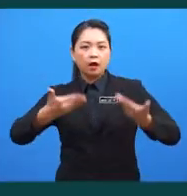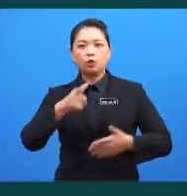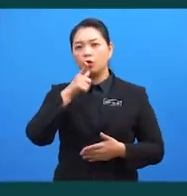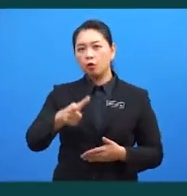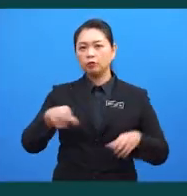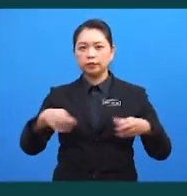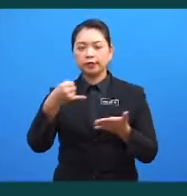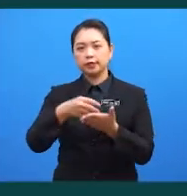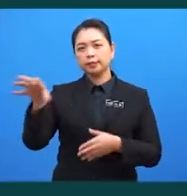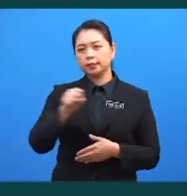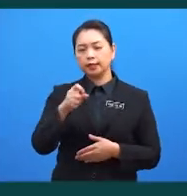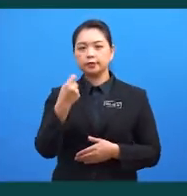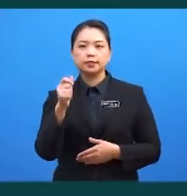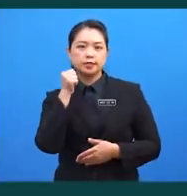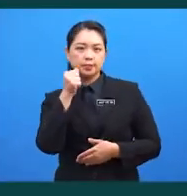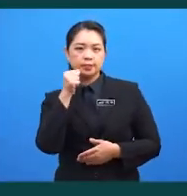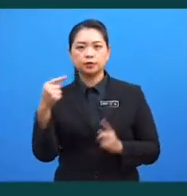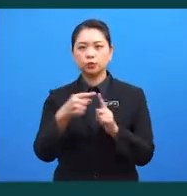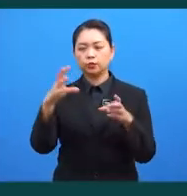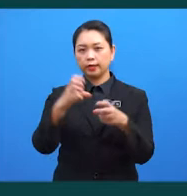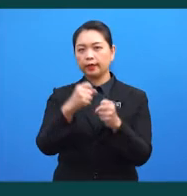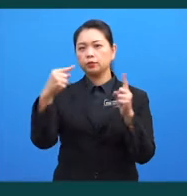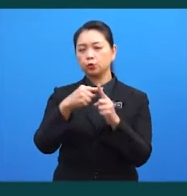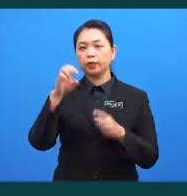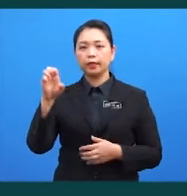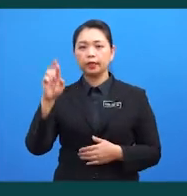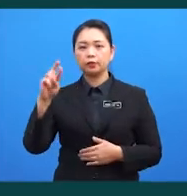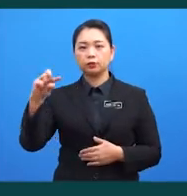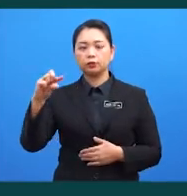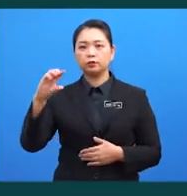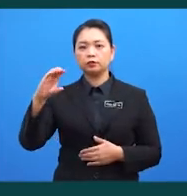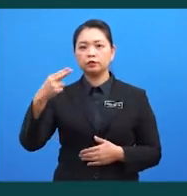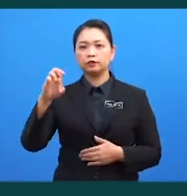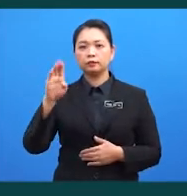long did it take the girls to get to El Chebi?